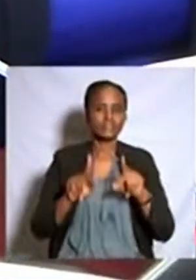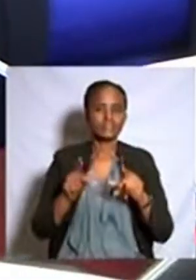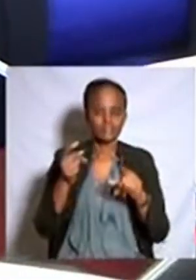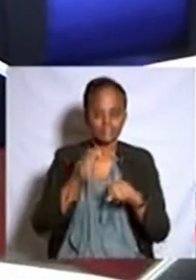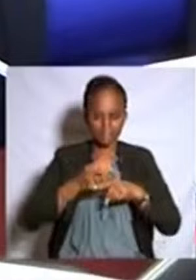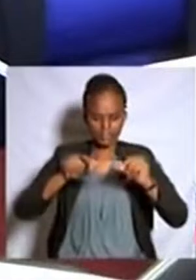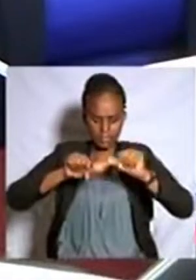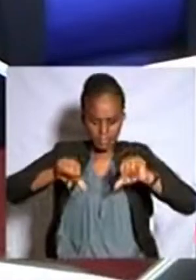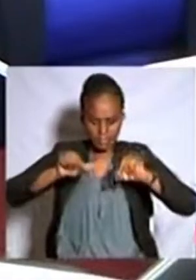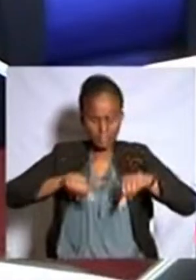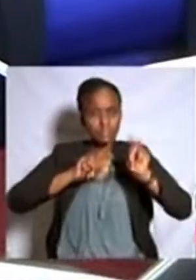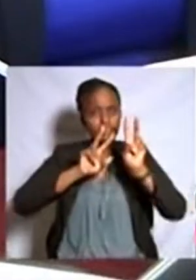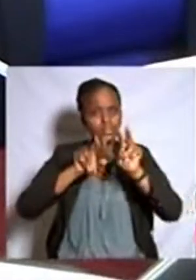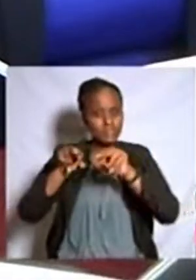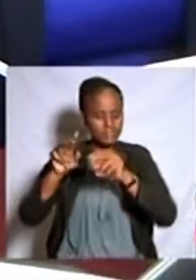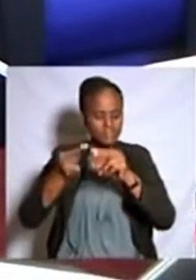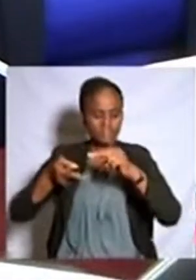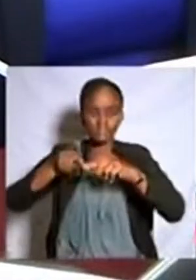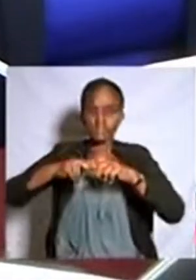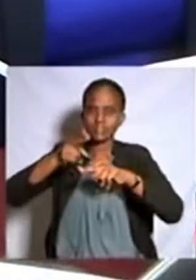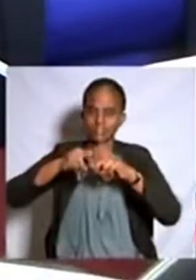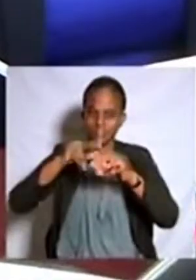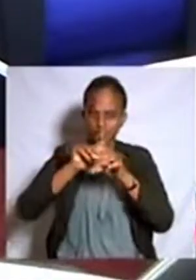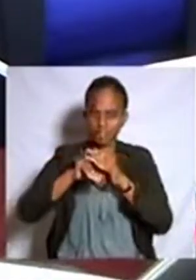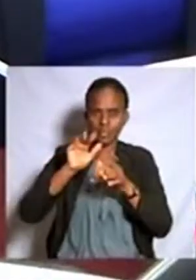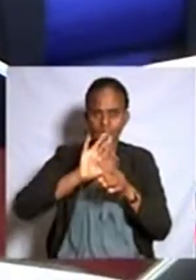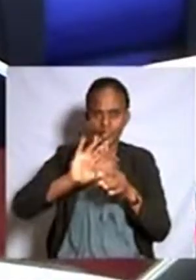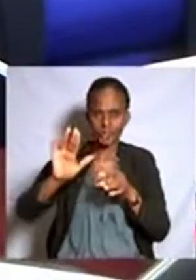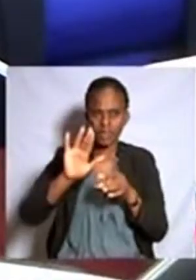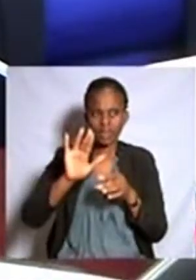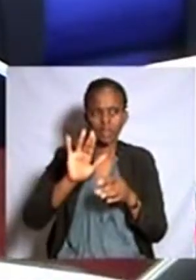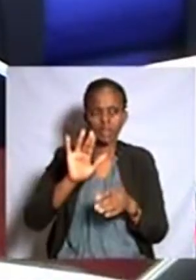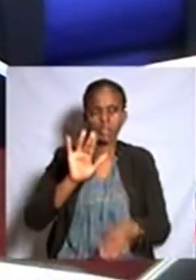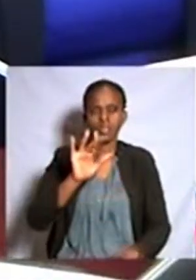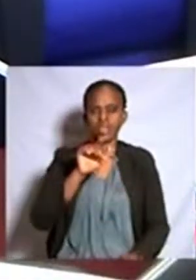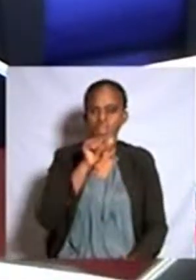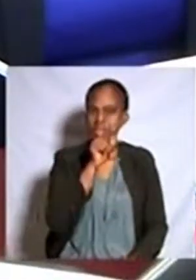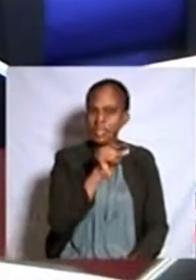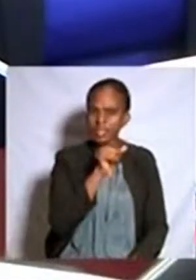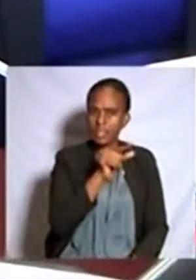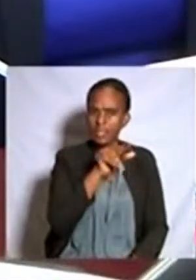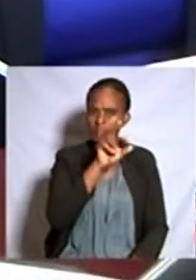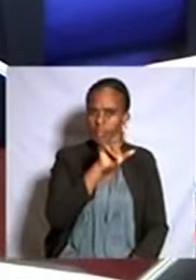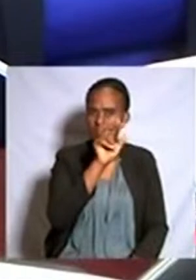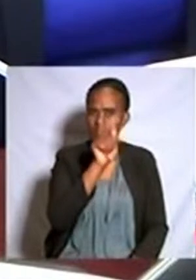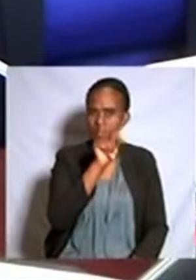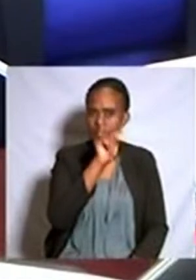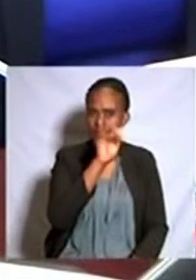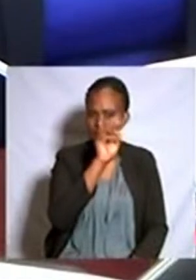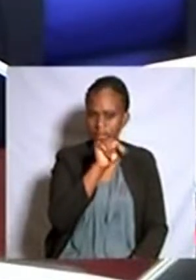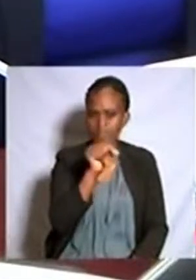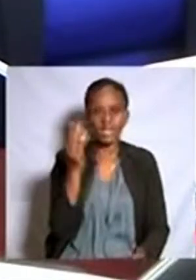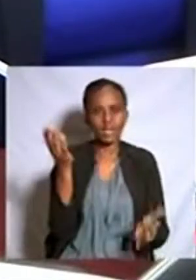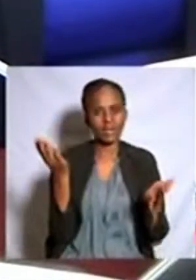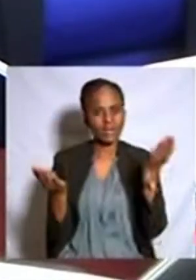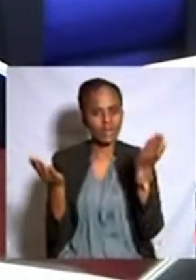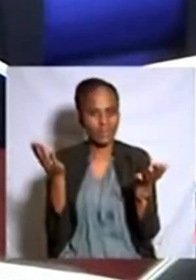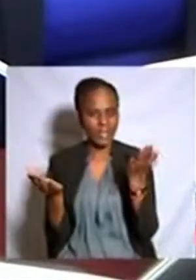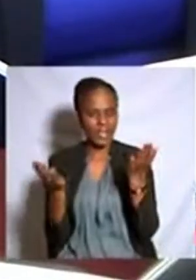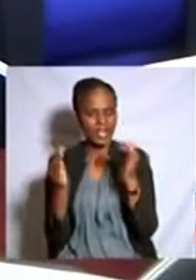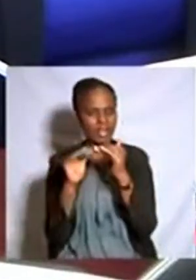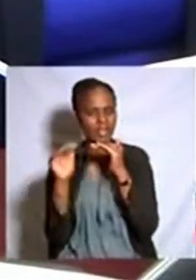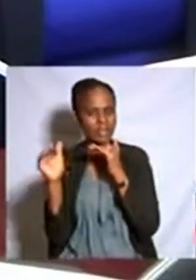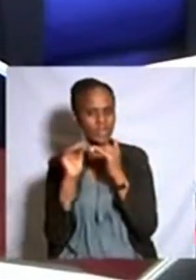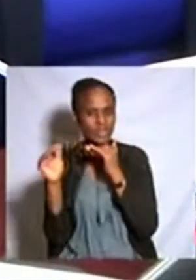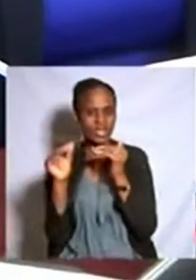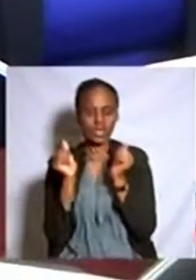audit observation is the increase in the gearing ratio. The gearing ratio compares the institution equity to its